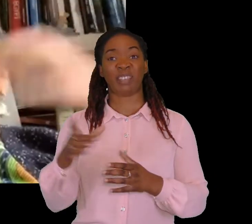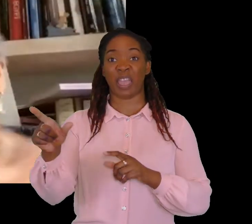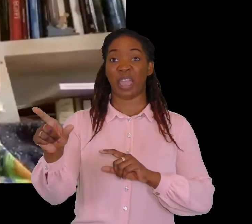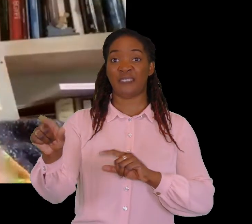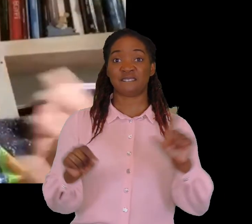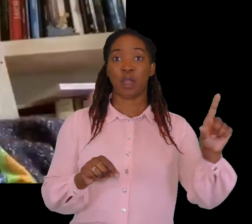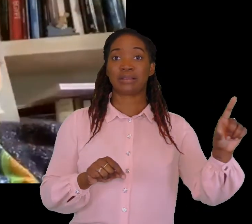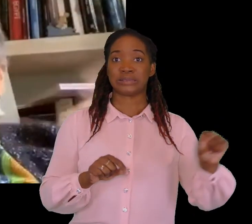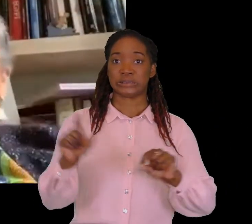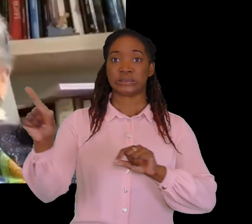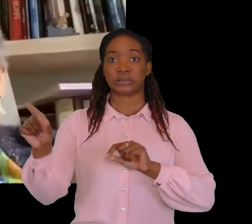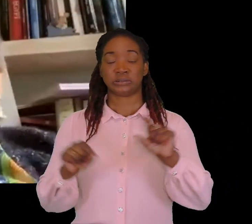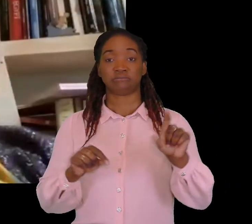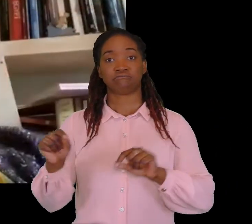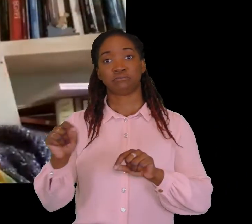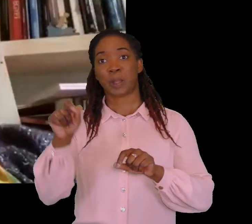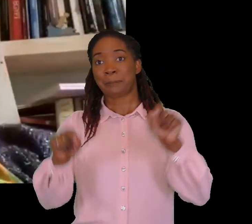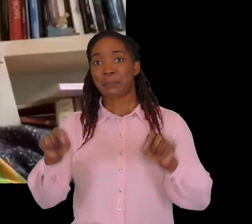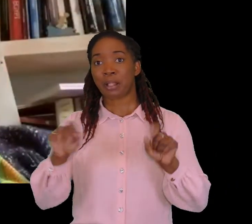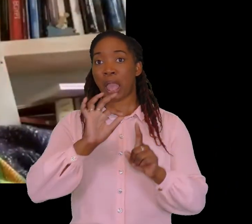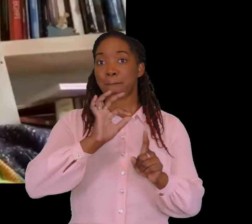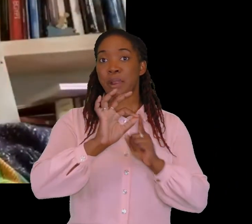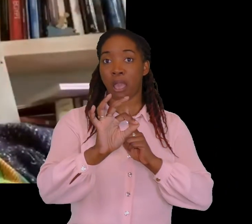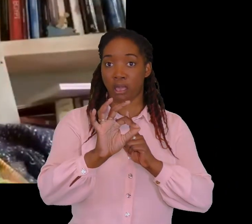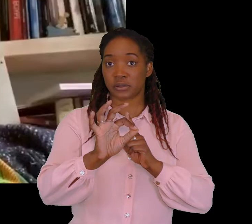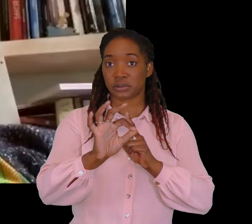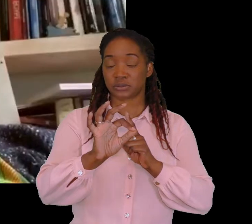invited, or people applied to be